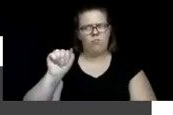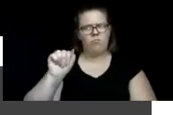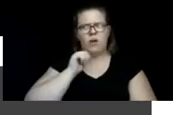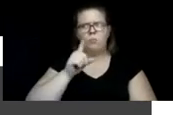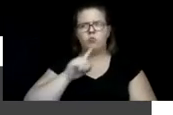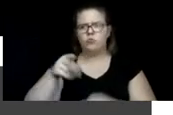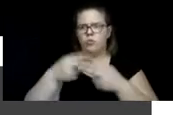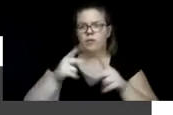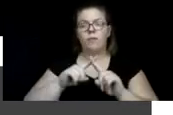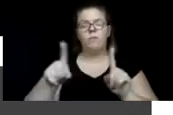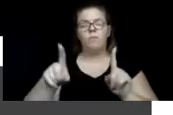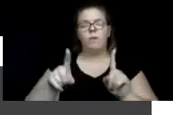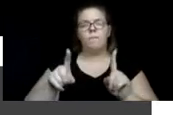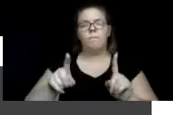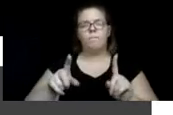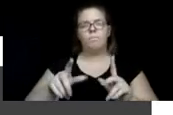where the